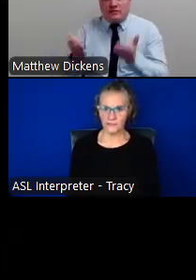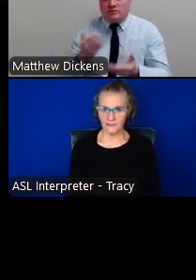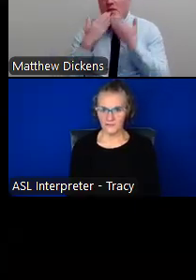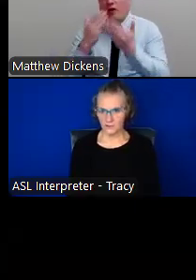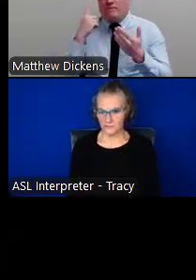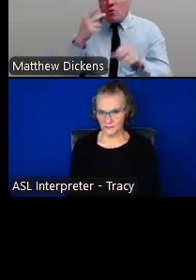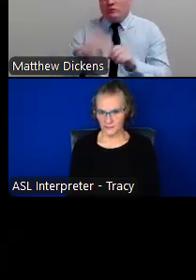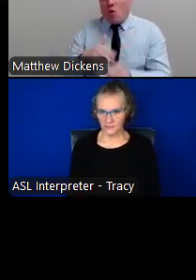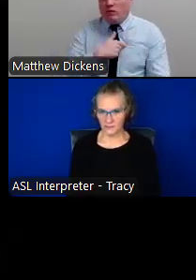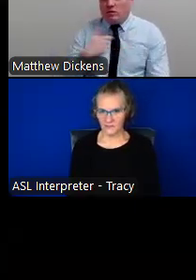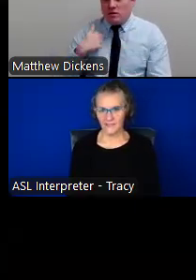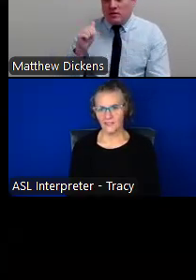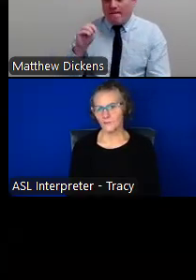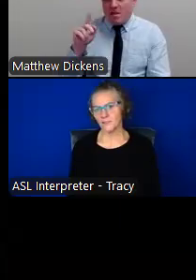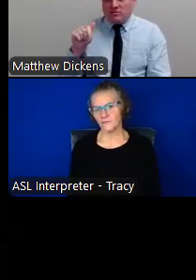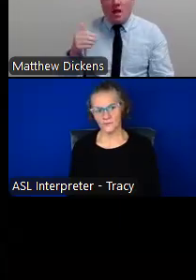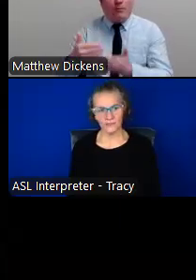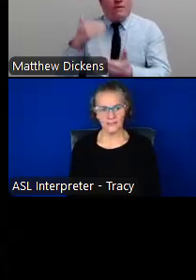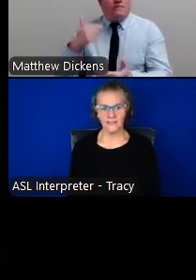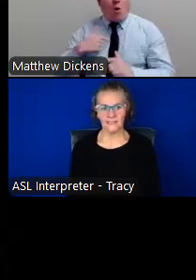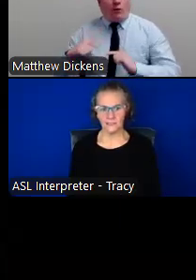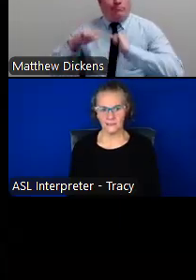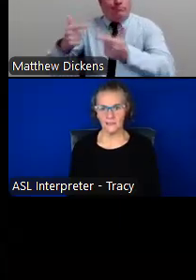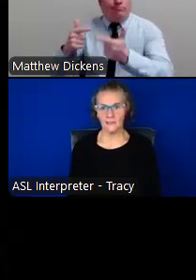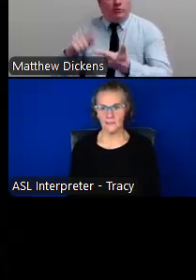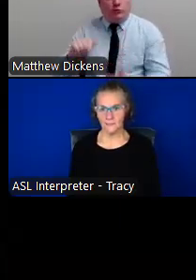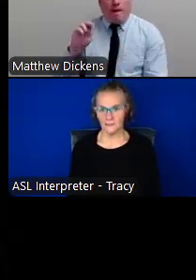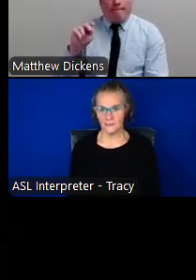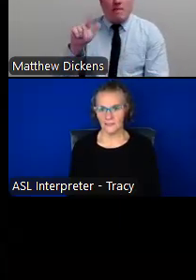Adult Protective Services Agency. Thank you, Amanda, for joining us today.